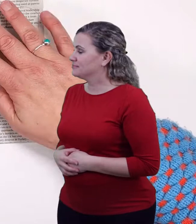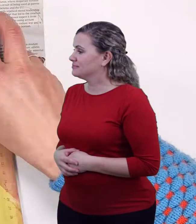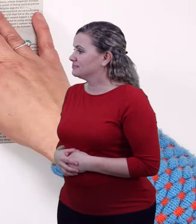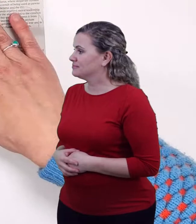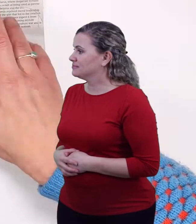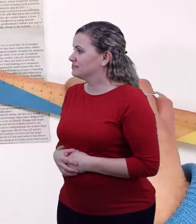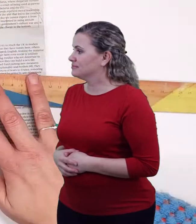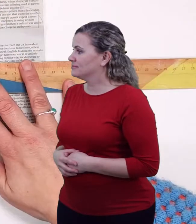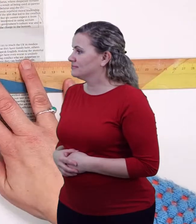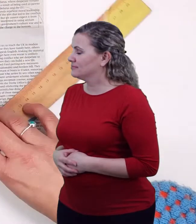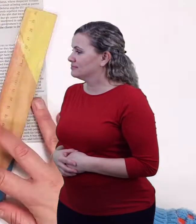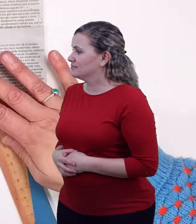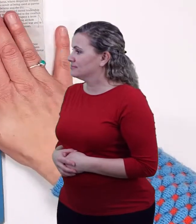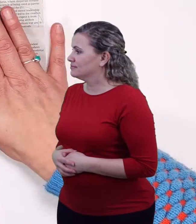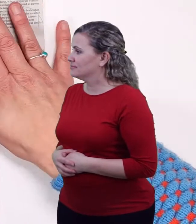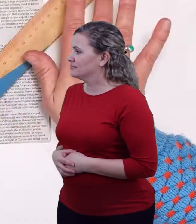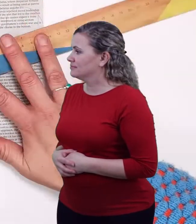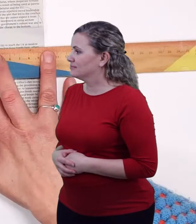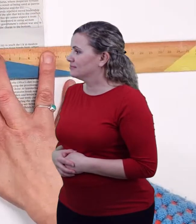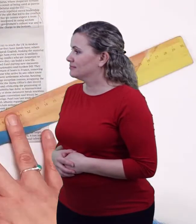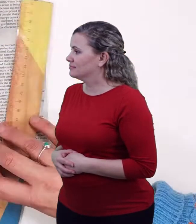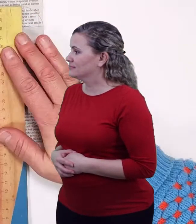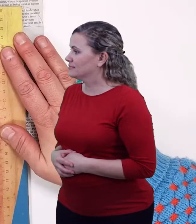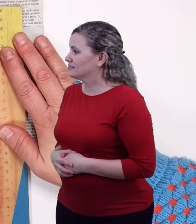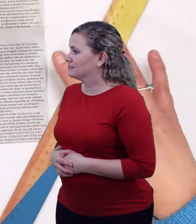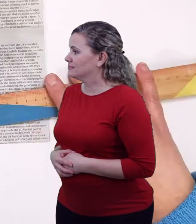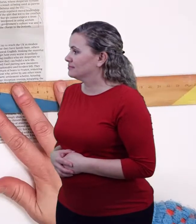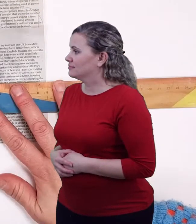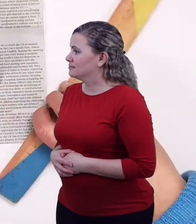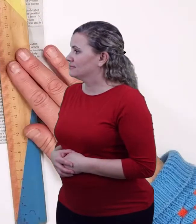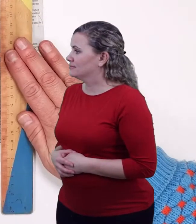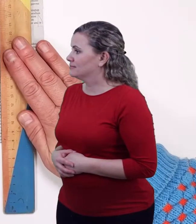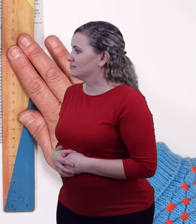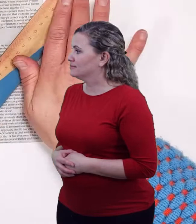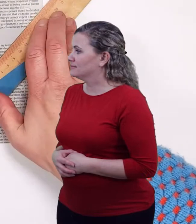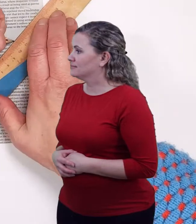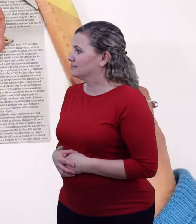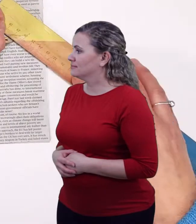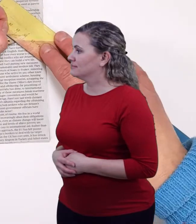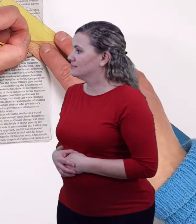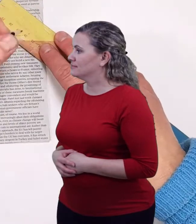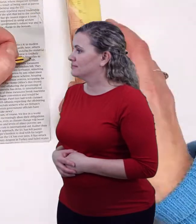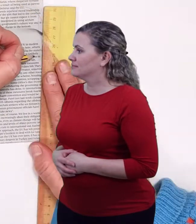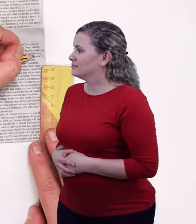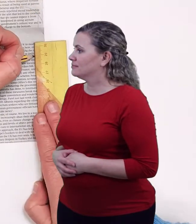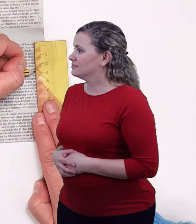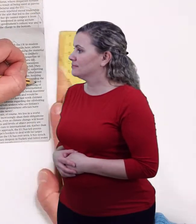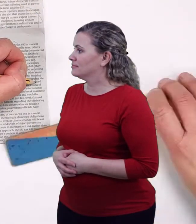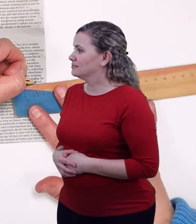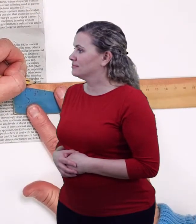heights and shapes. And make sure they're shorter than the background newspaper buildings so that we can see them.